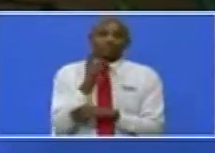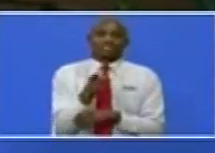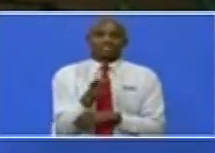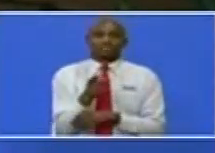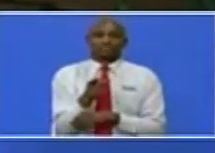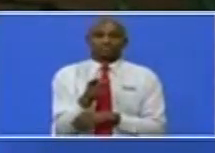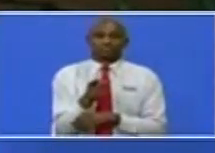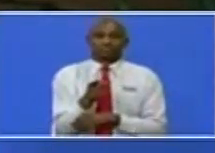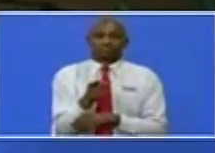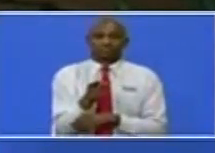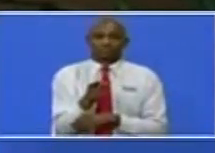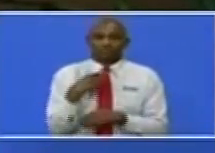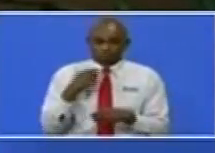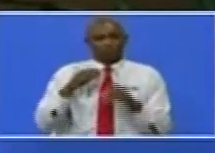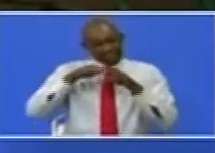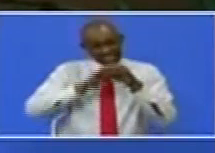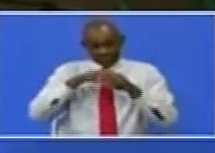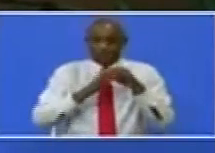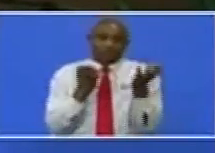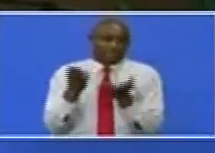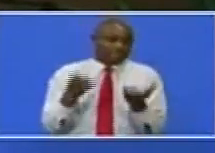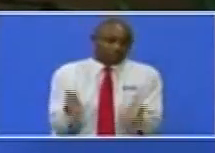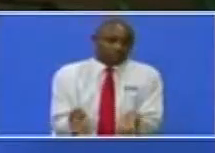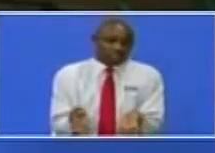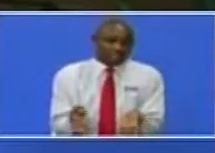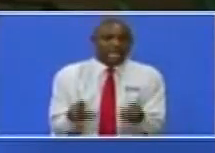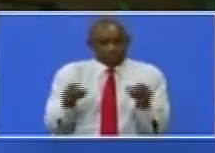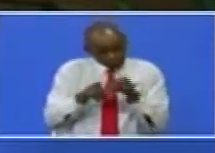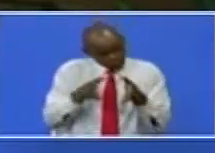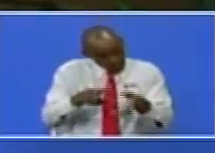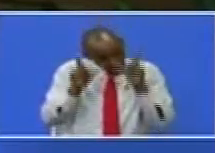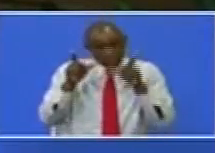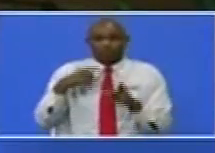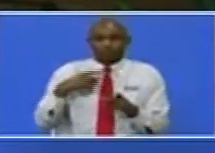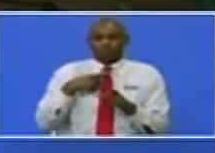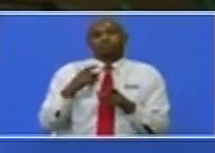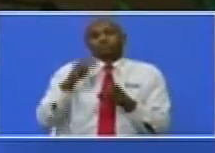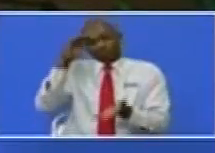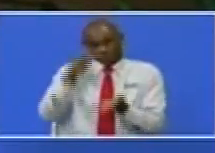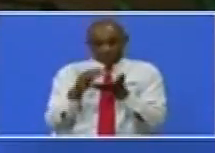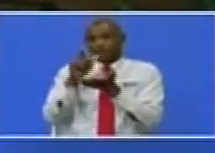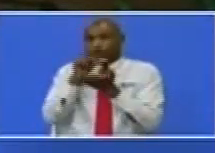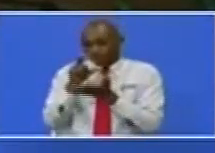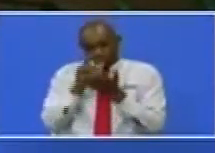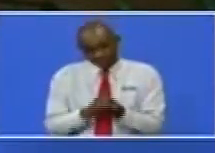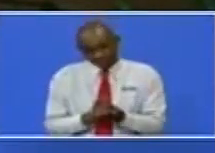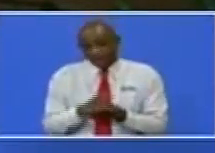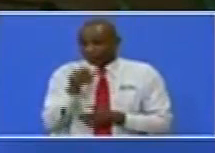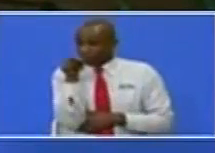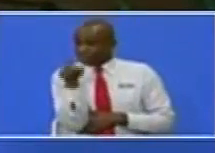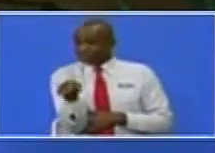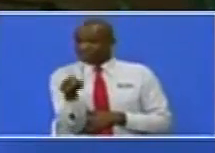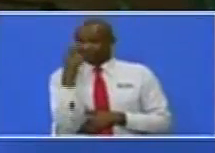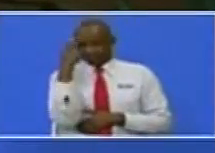to have flexibility in the business today, and also to allow the creditor position to reduce. From a bottom-line point of